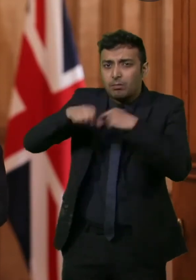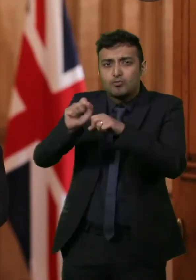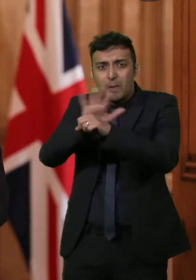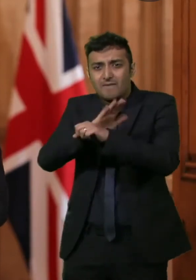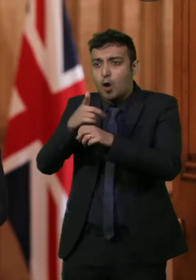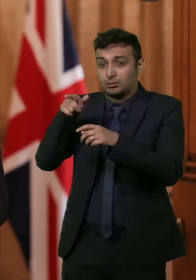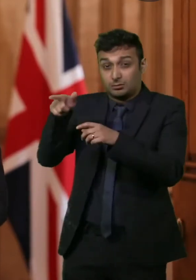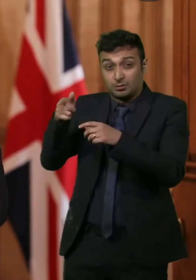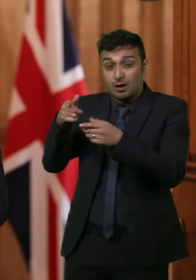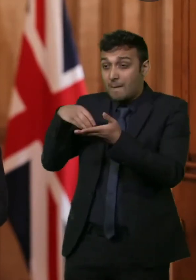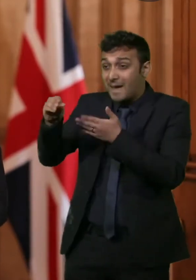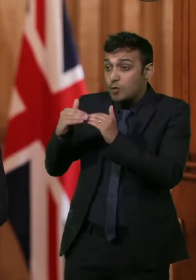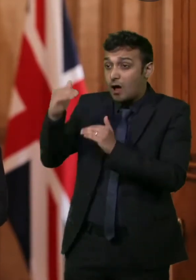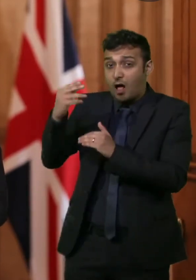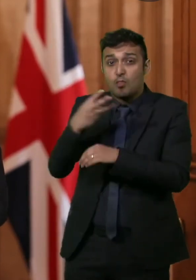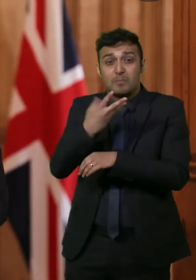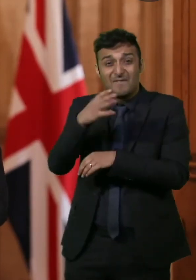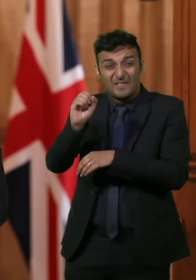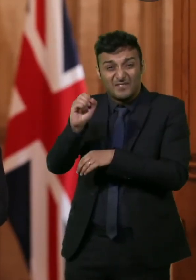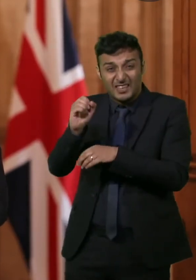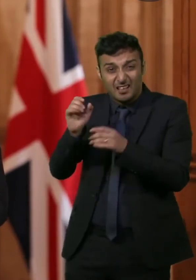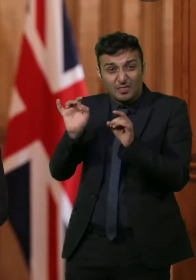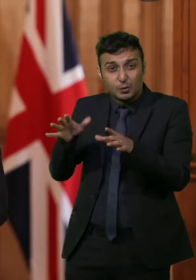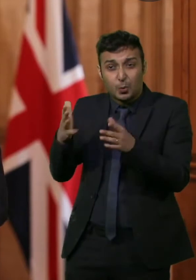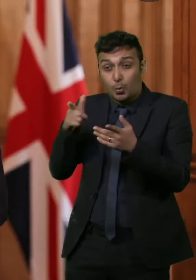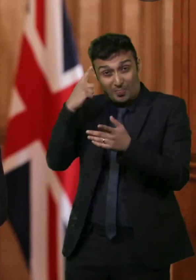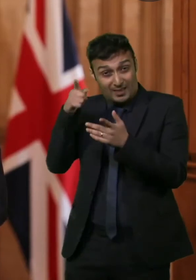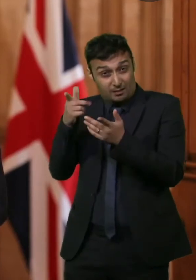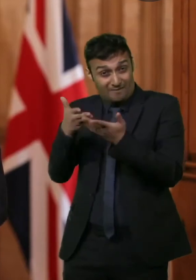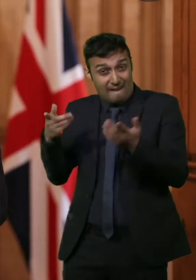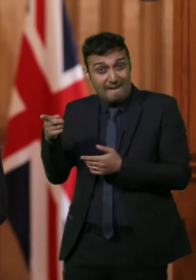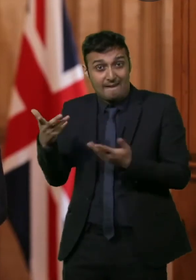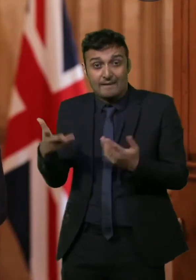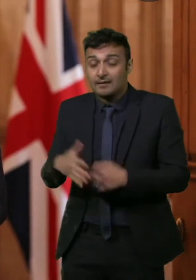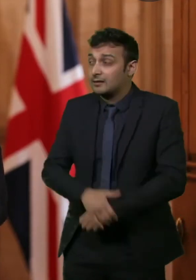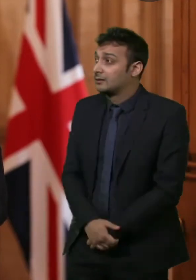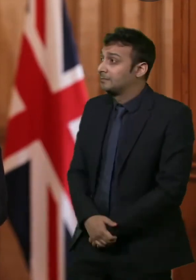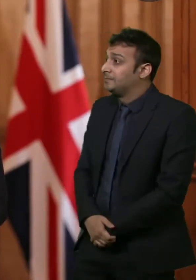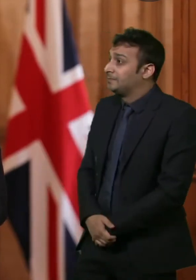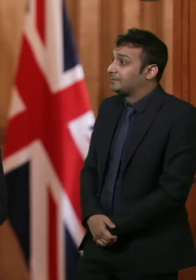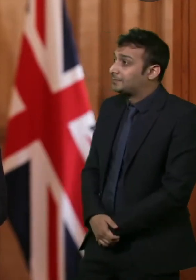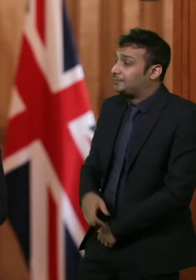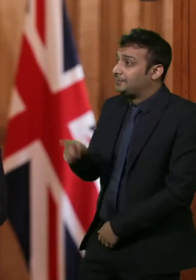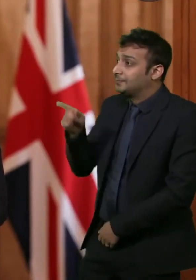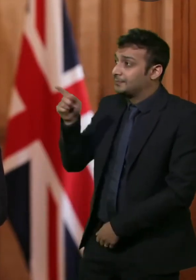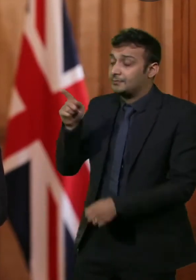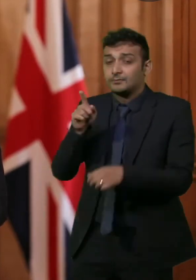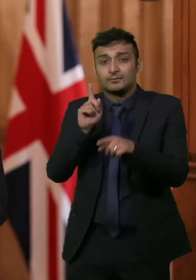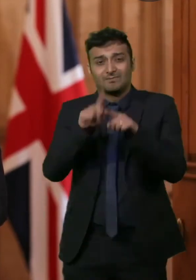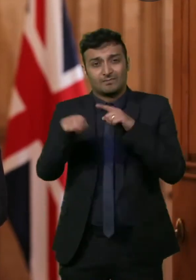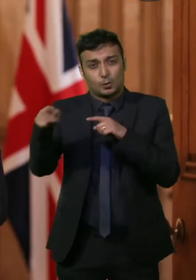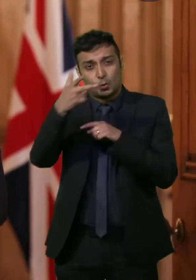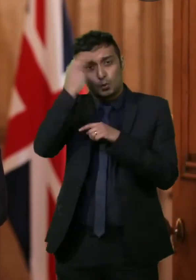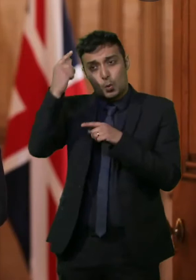about nurses, I would stress that, well, first of all, the gratitude that I think everybody feels for